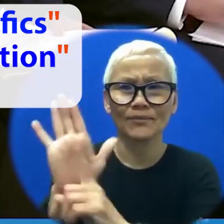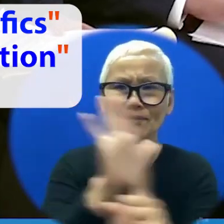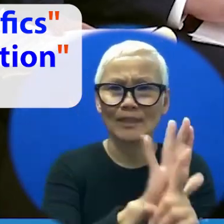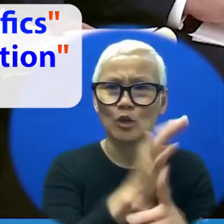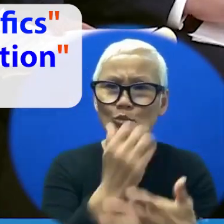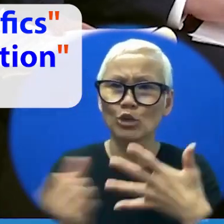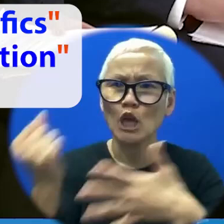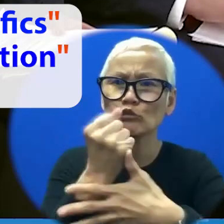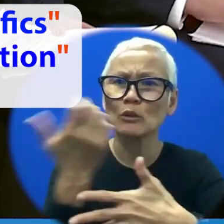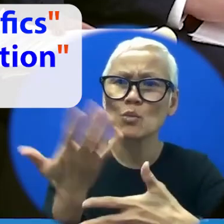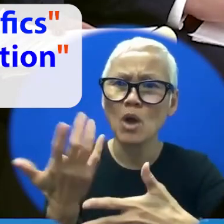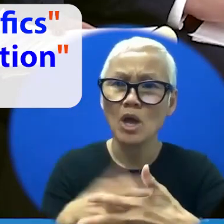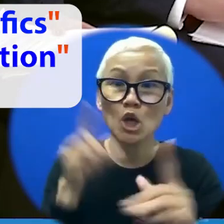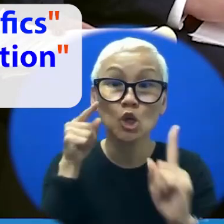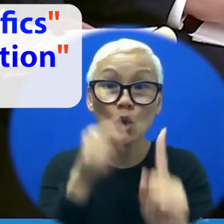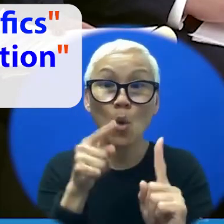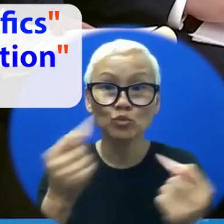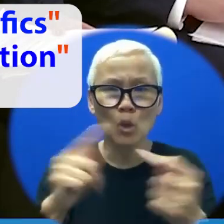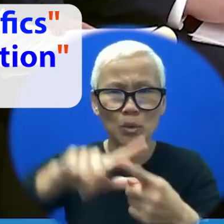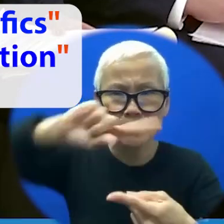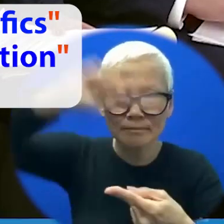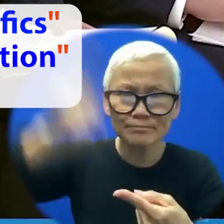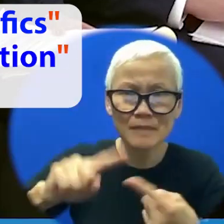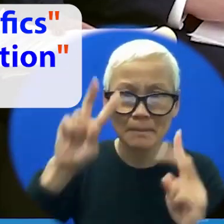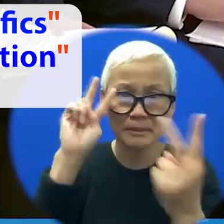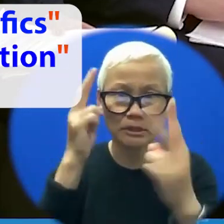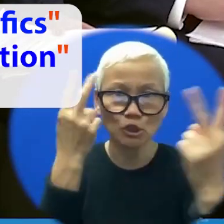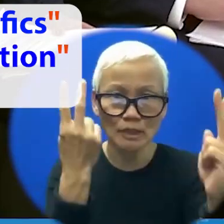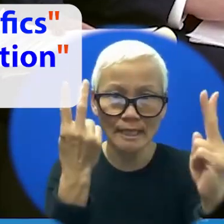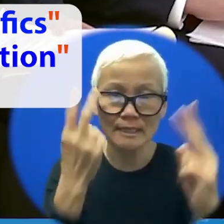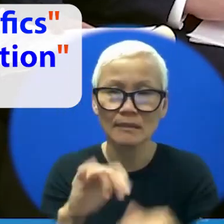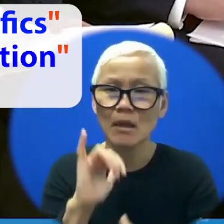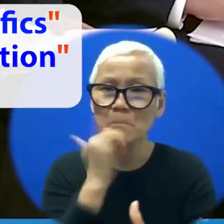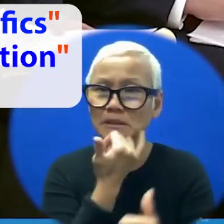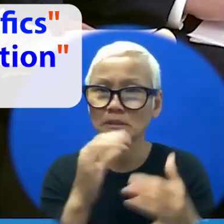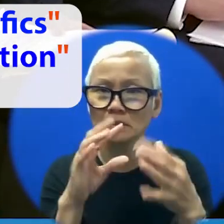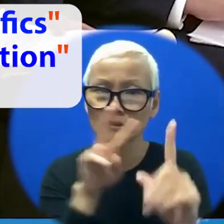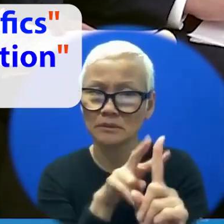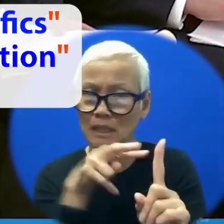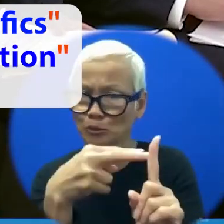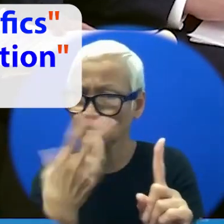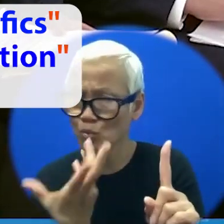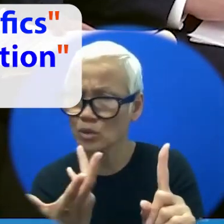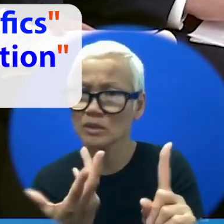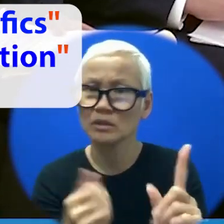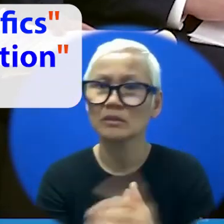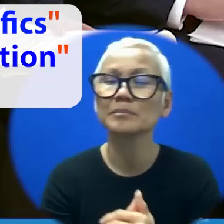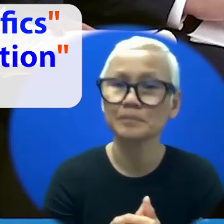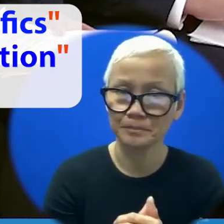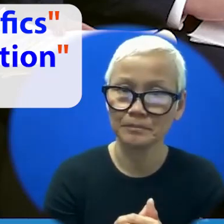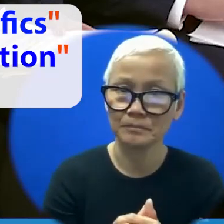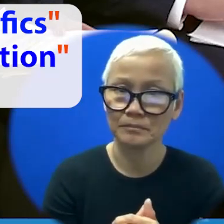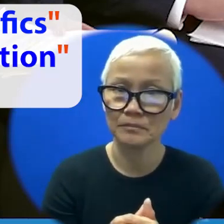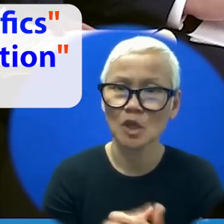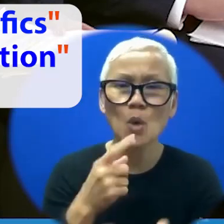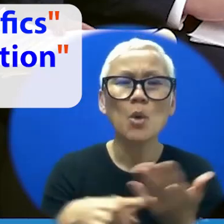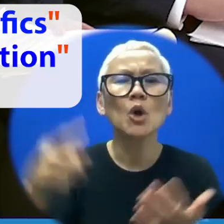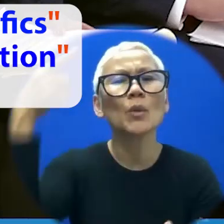priorities with a goal of reducing misunderstanding and misperceptions. What do you think are